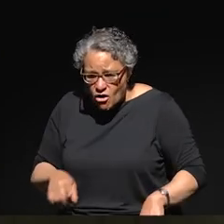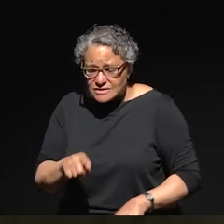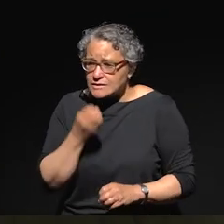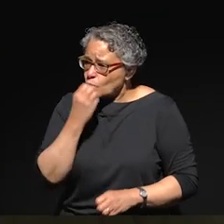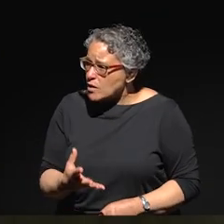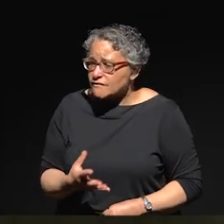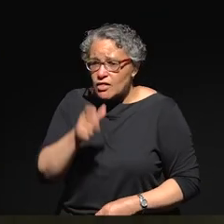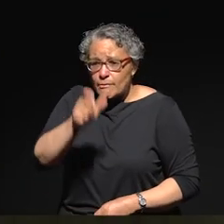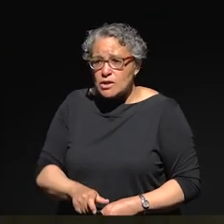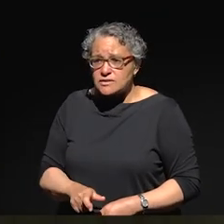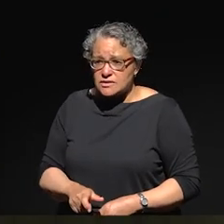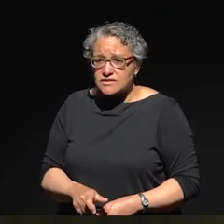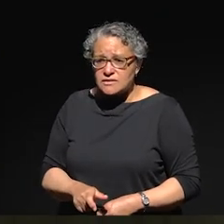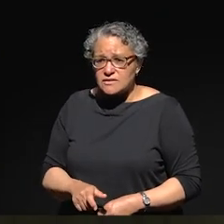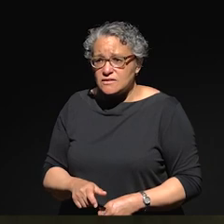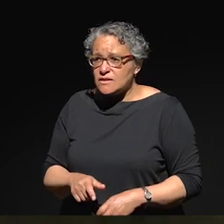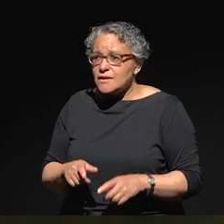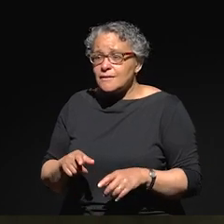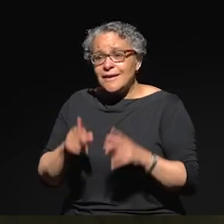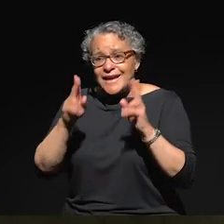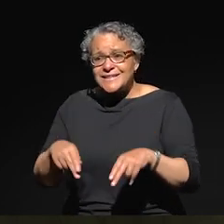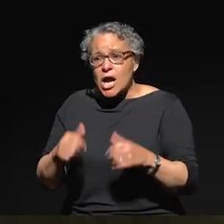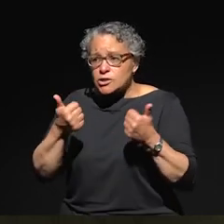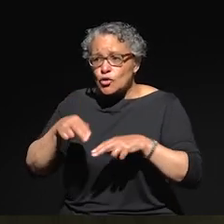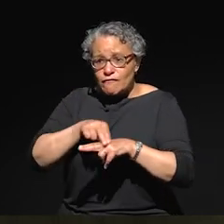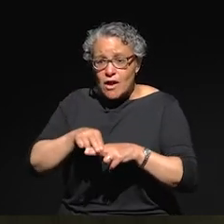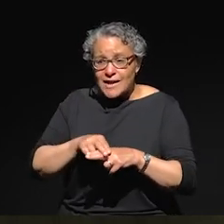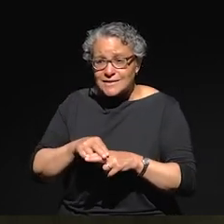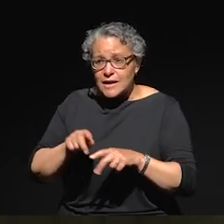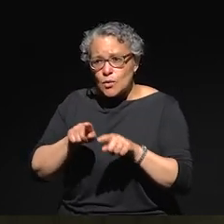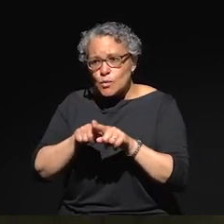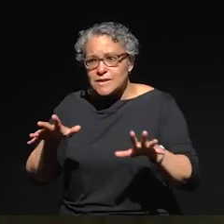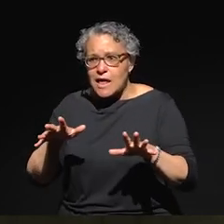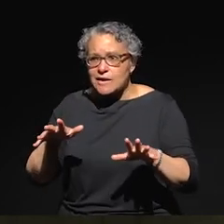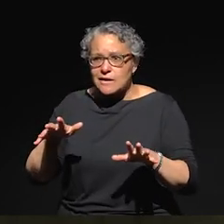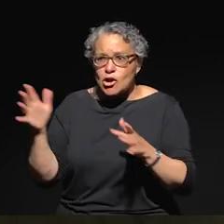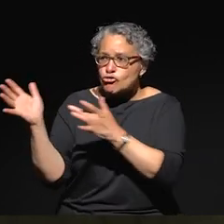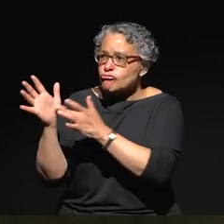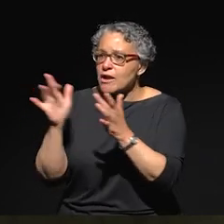who almost was cast. And in fact that he died on Good Friday also, he was sort of likened to Christ.